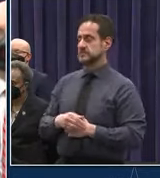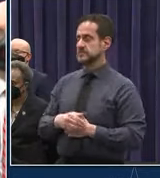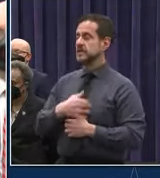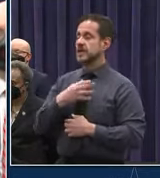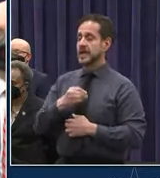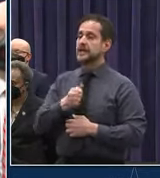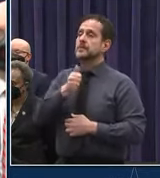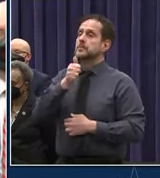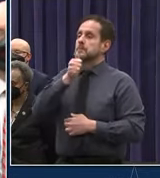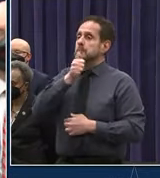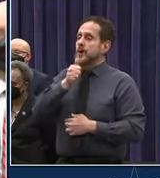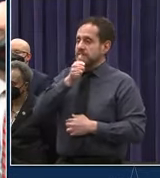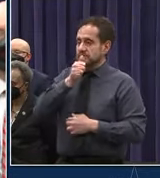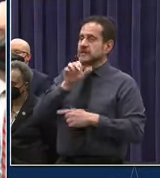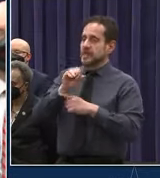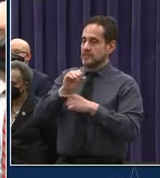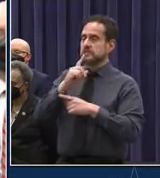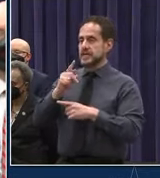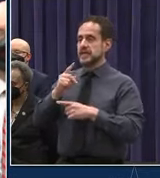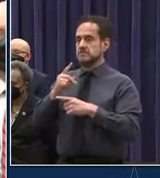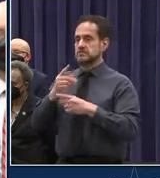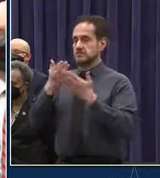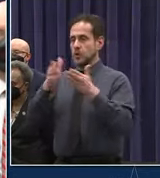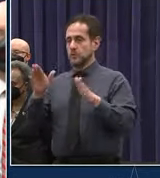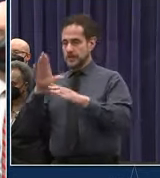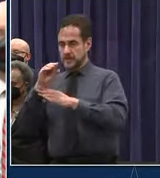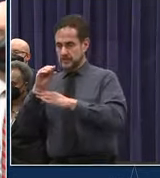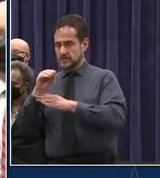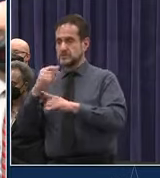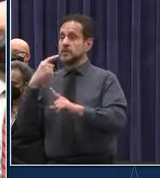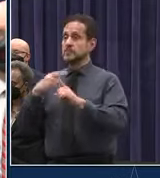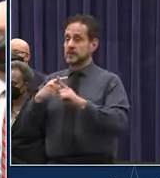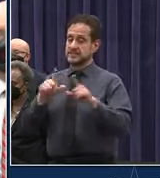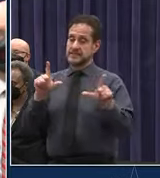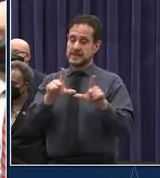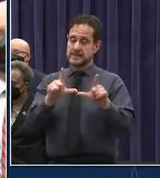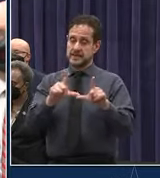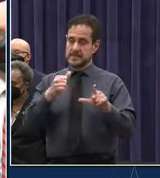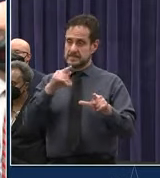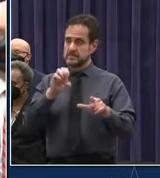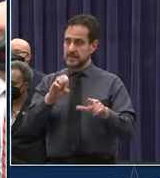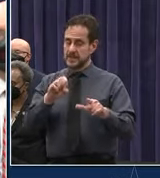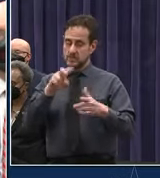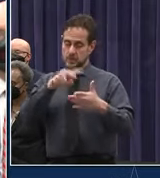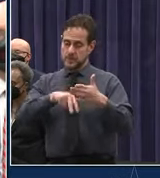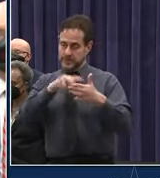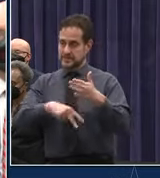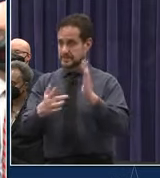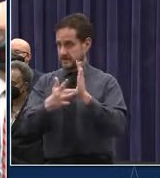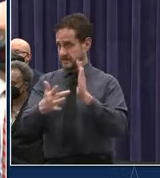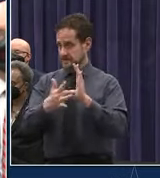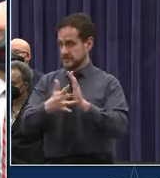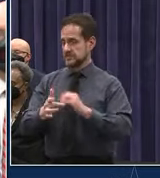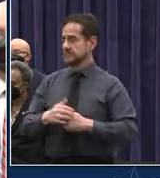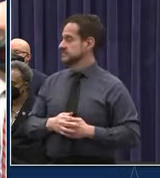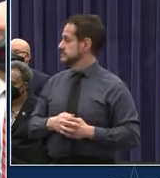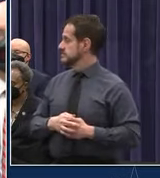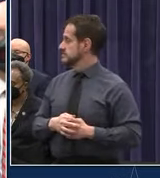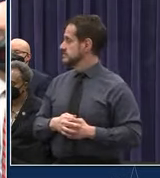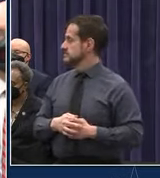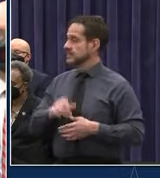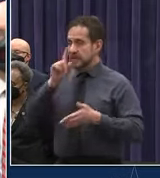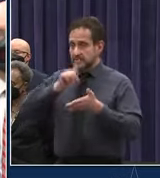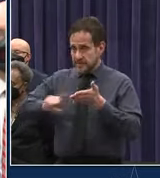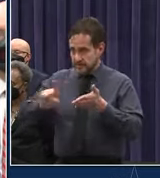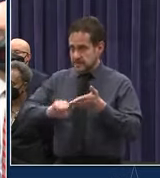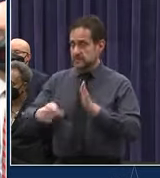private surveillance video, as well as license plate reader technology. The investigation